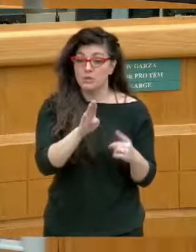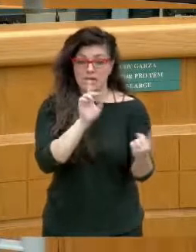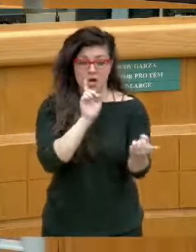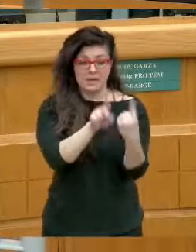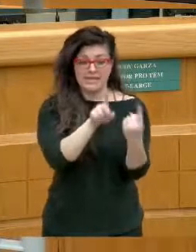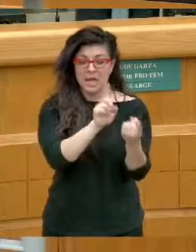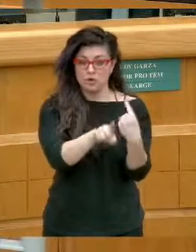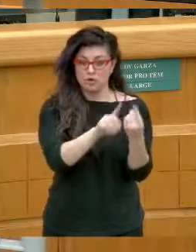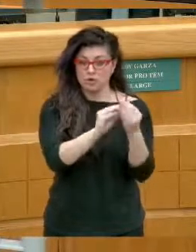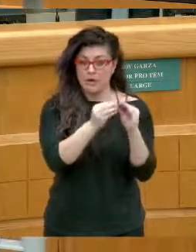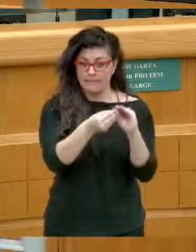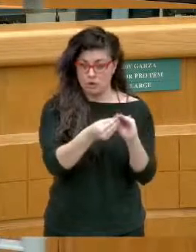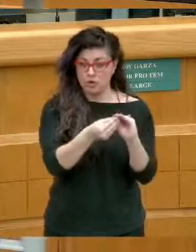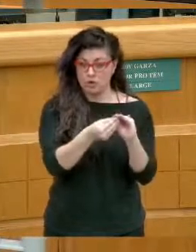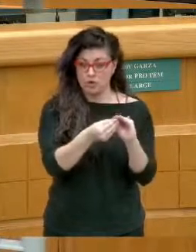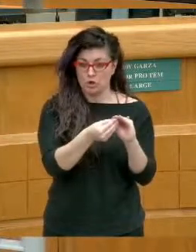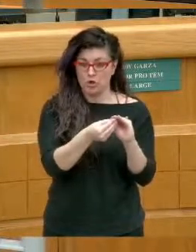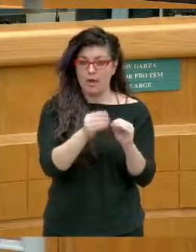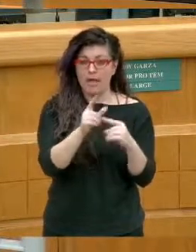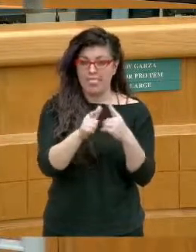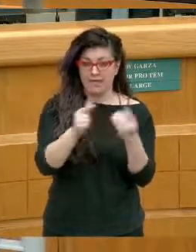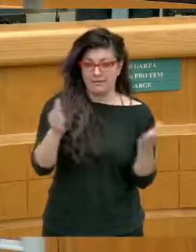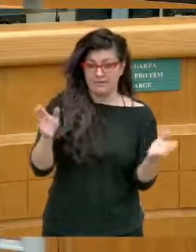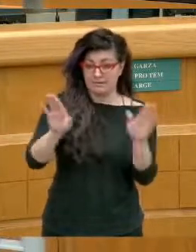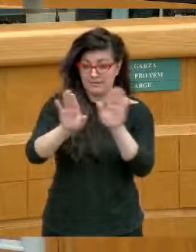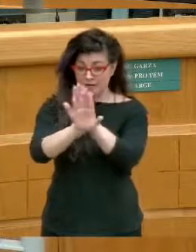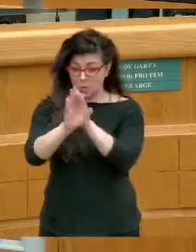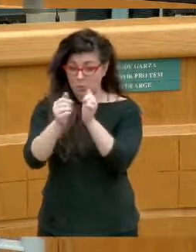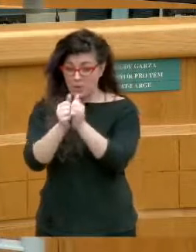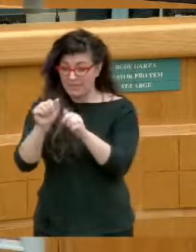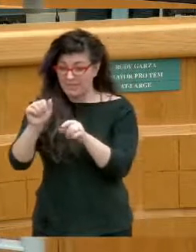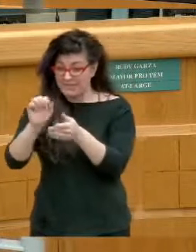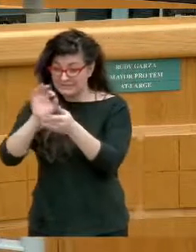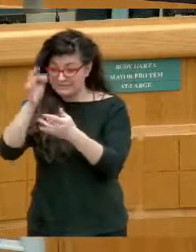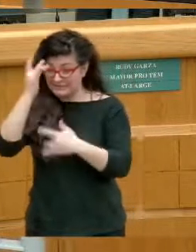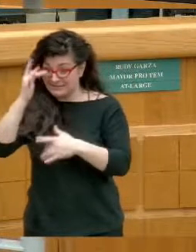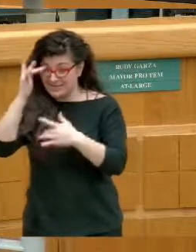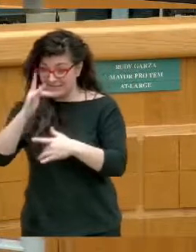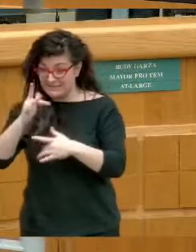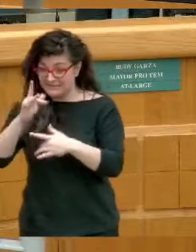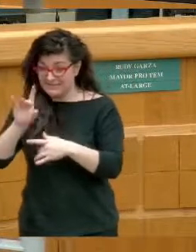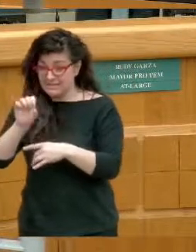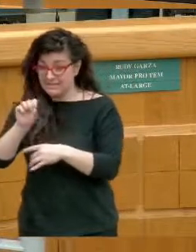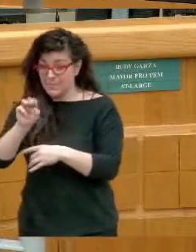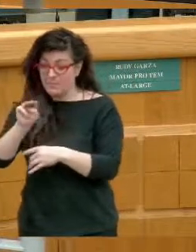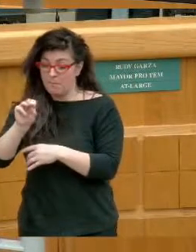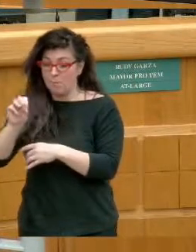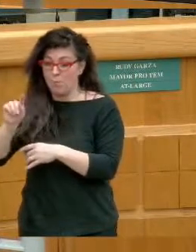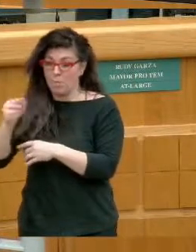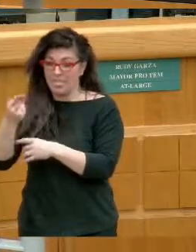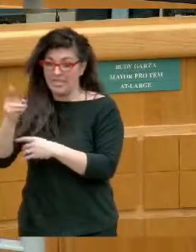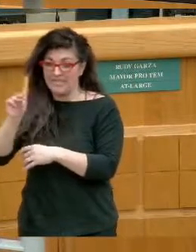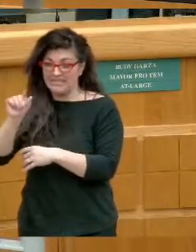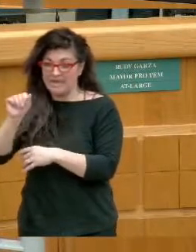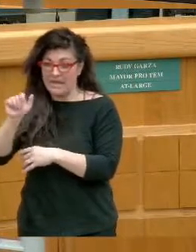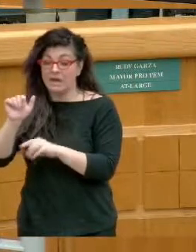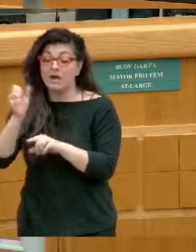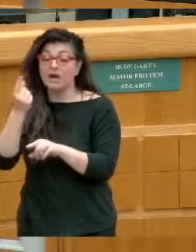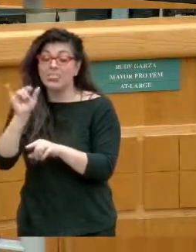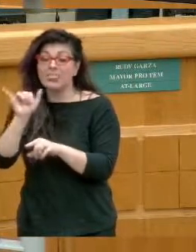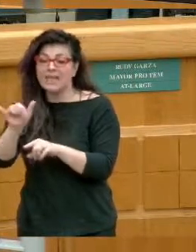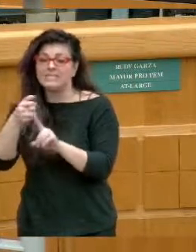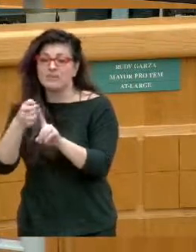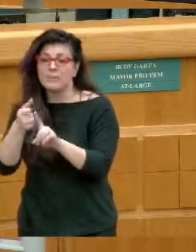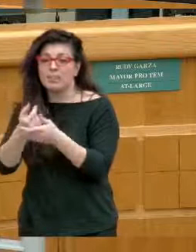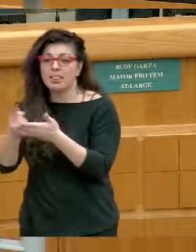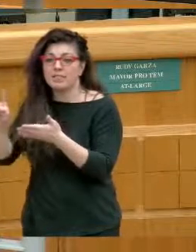superimposed on our case count smoothing data. This case count smoothing data is from last week, and the reason why I'm showing that is because it's just